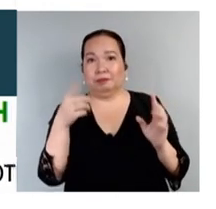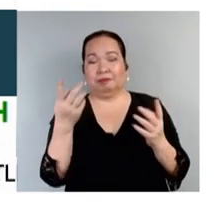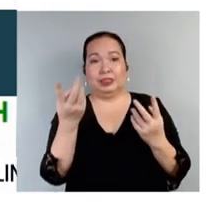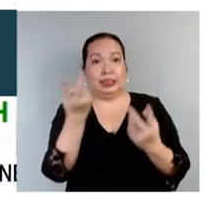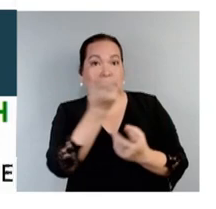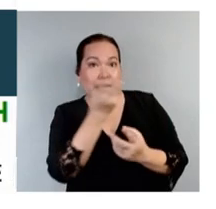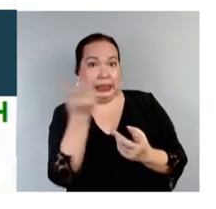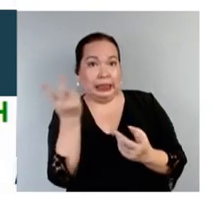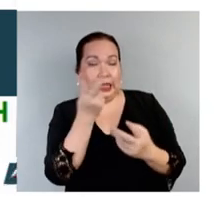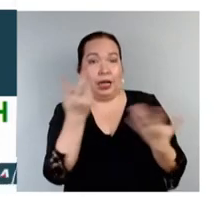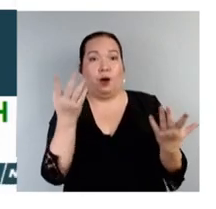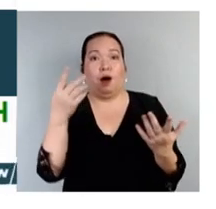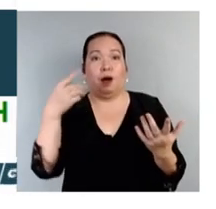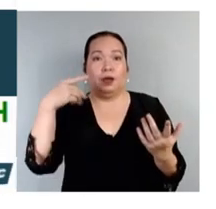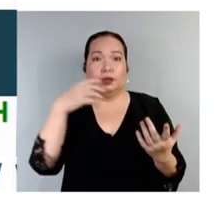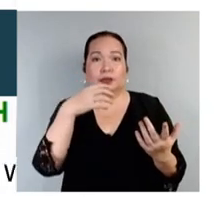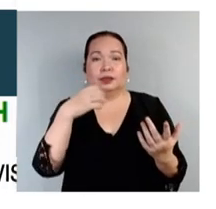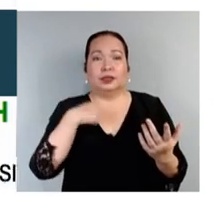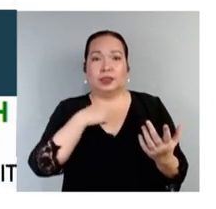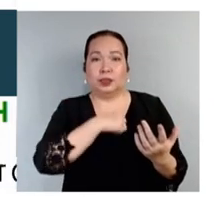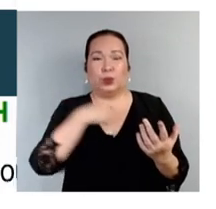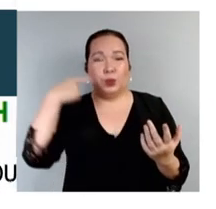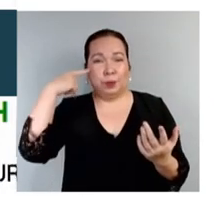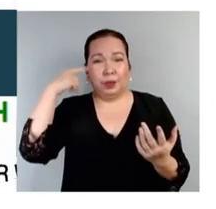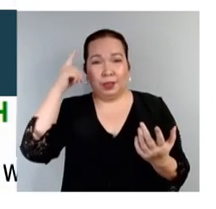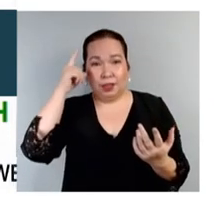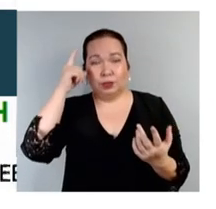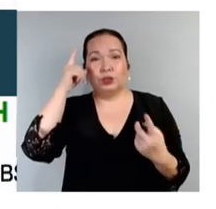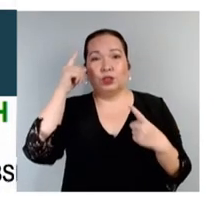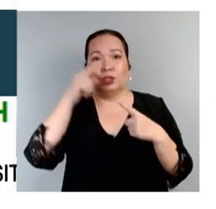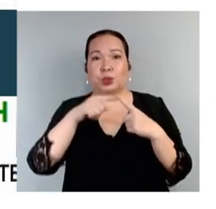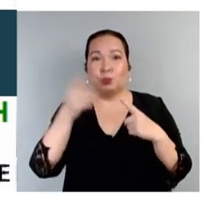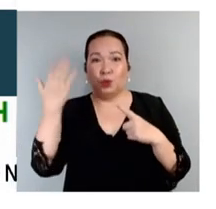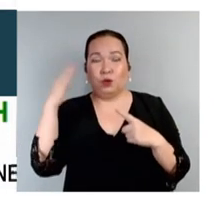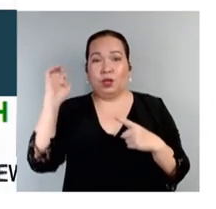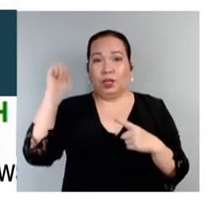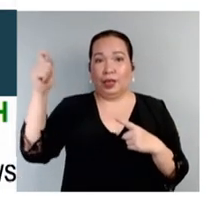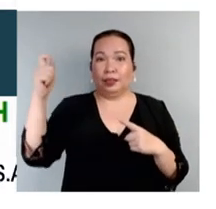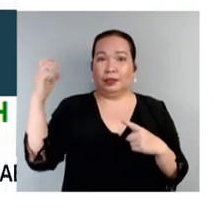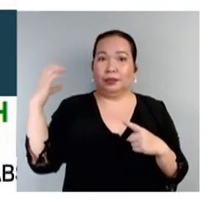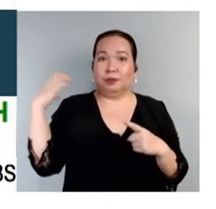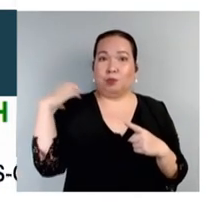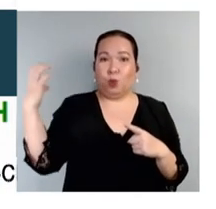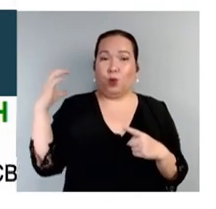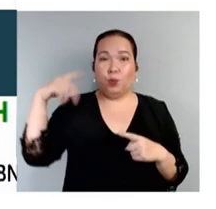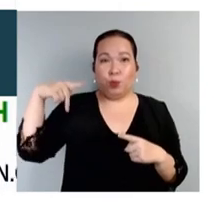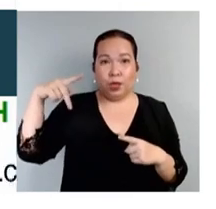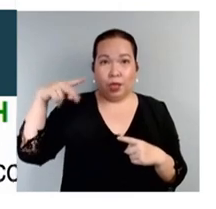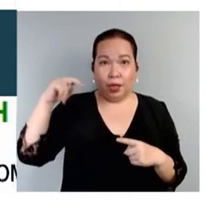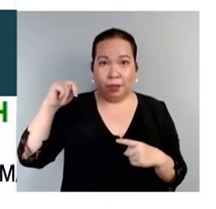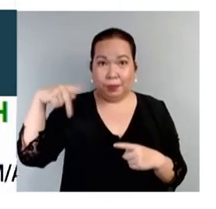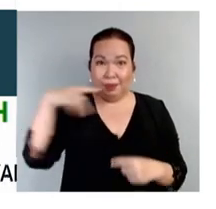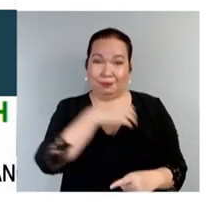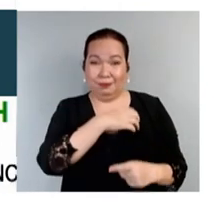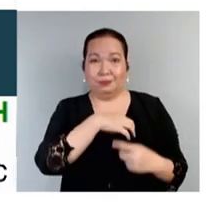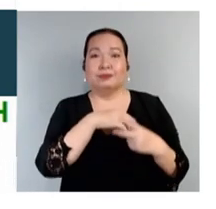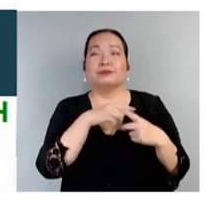of Senator Ping Lacson as a chief of national police, and therefore may